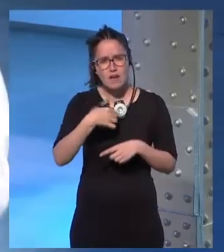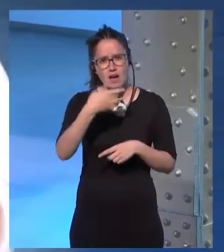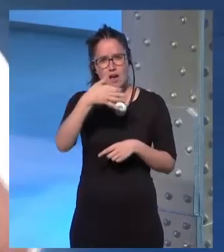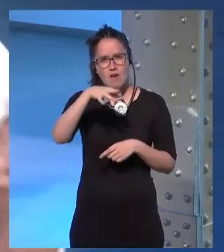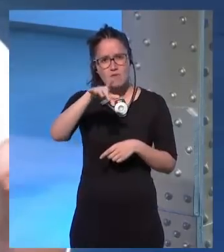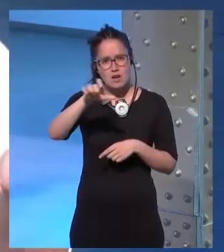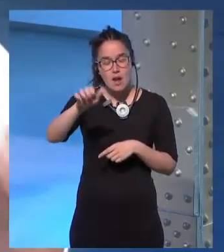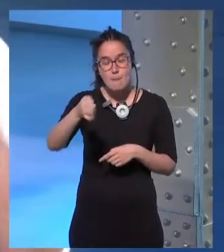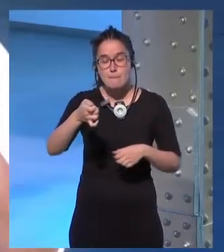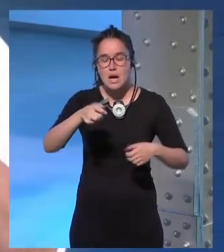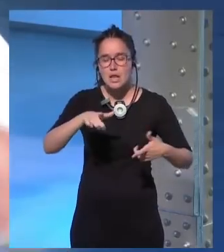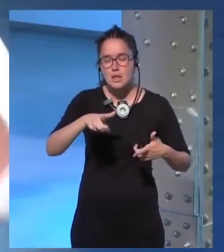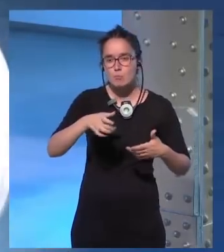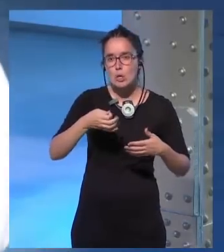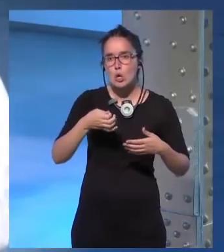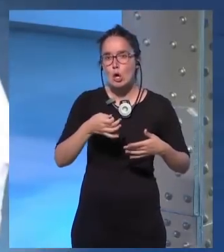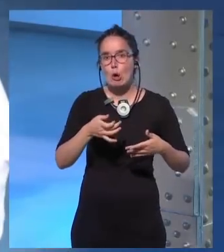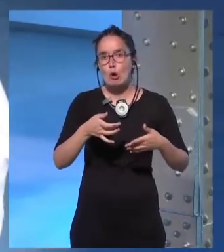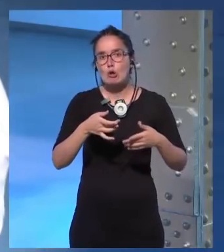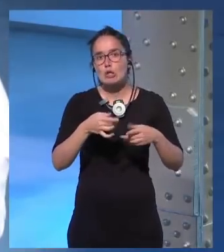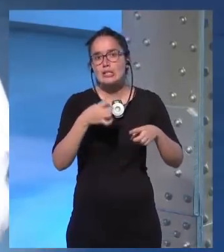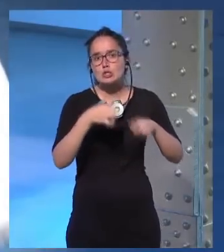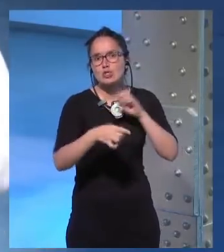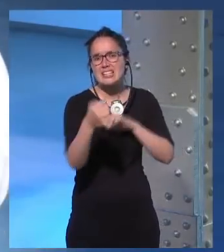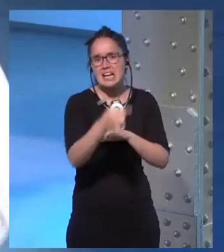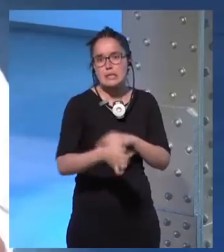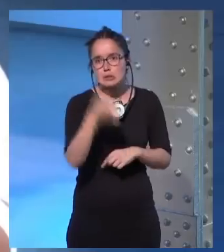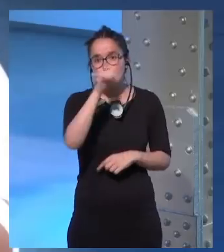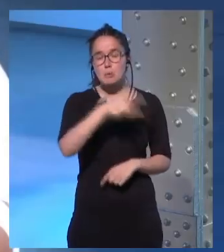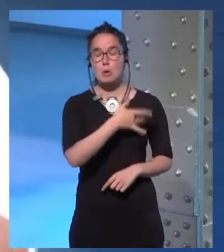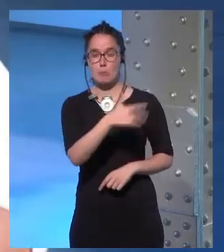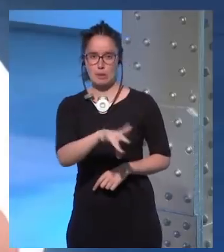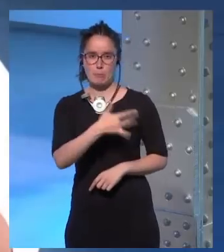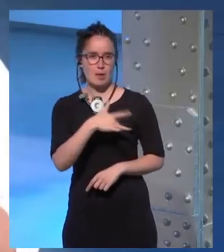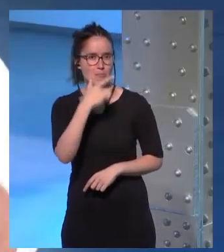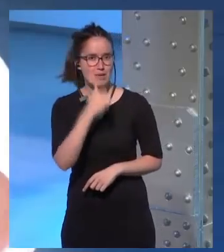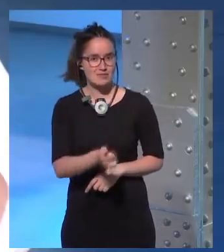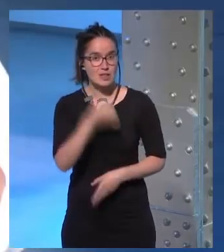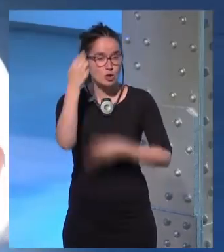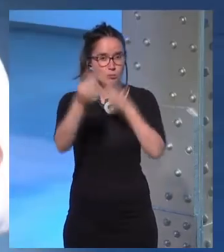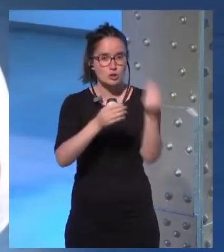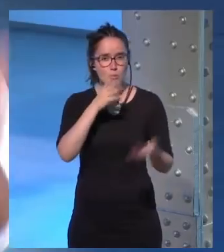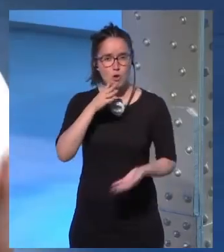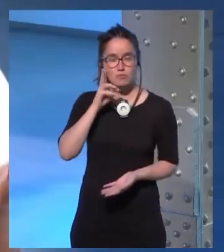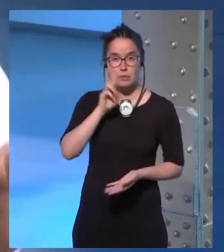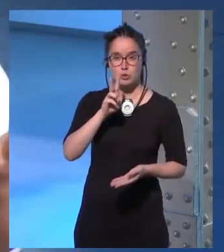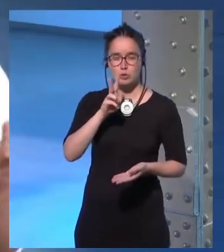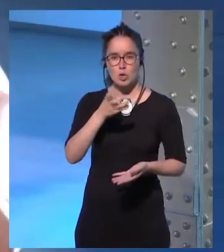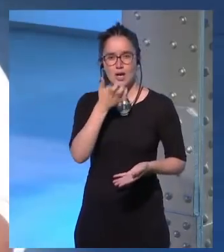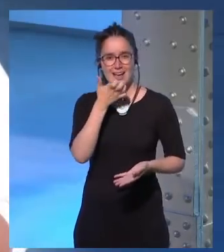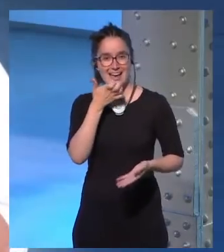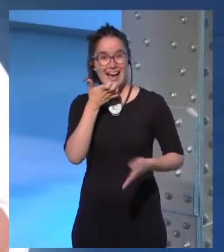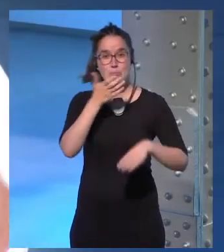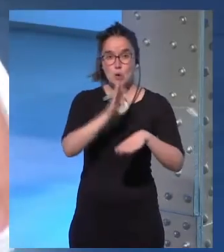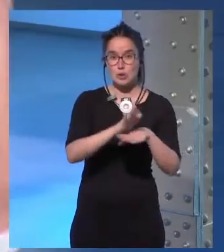be terrible and horrible. And that's because we've seen more examples of that. It's because we see it in media. In fact, we are invited,